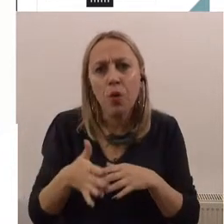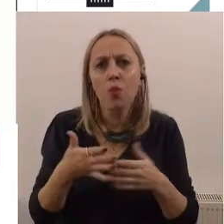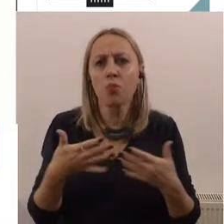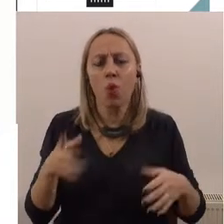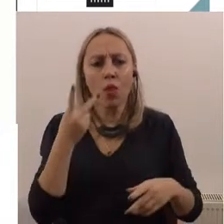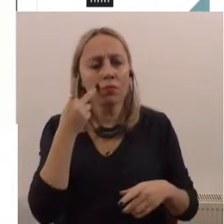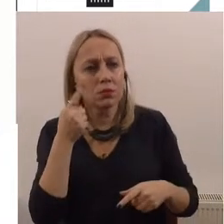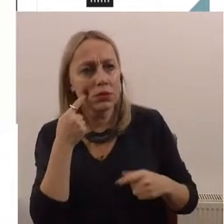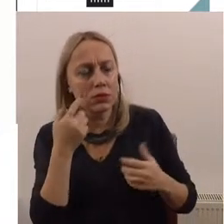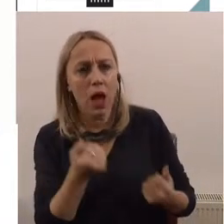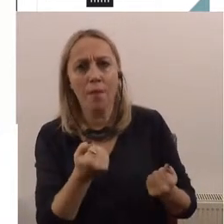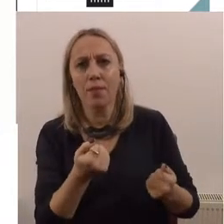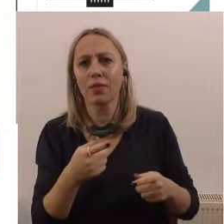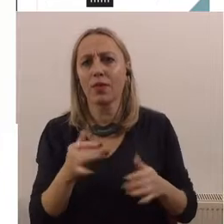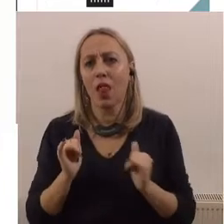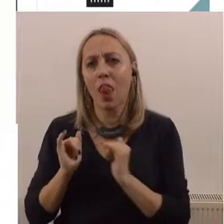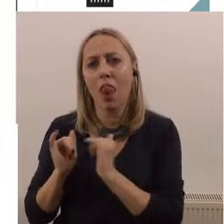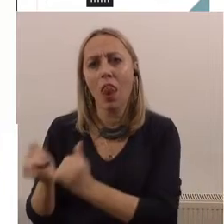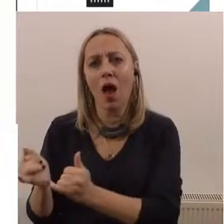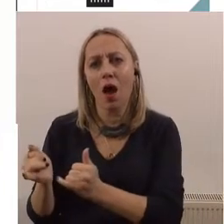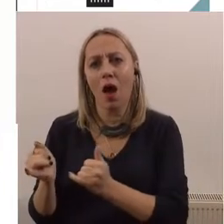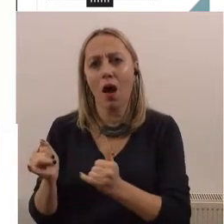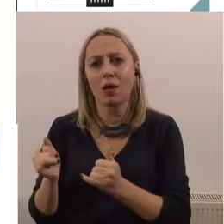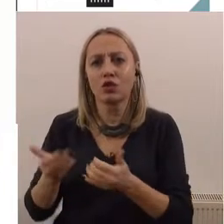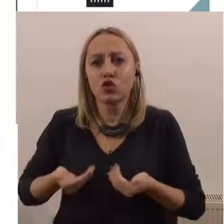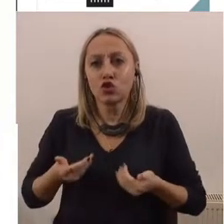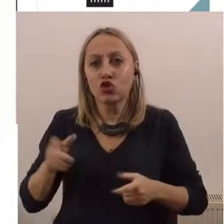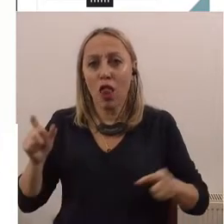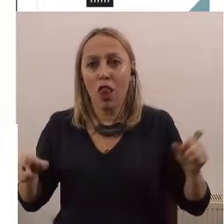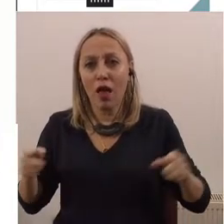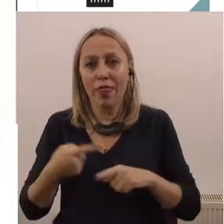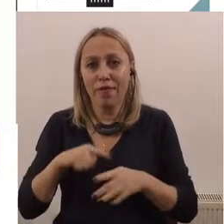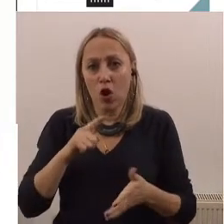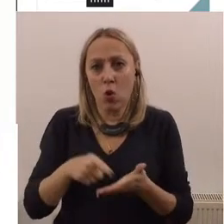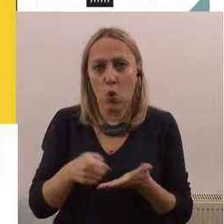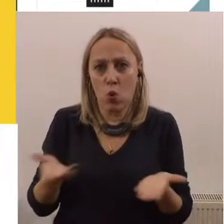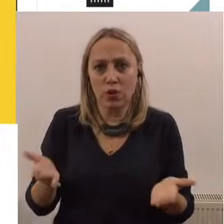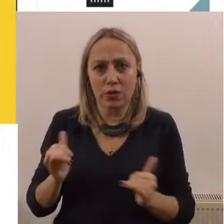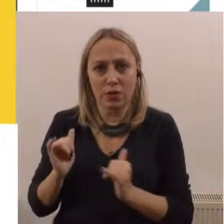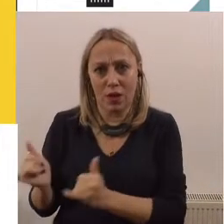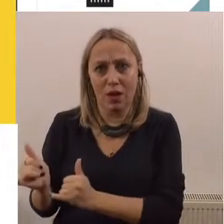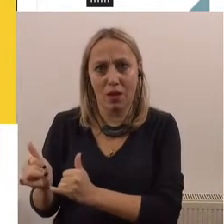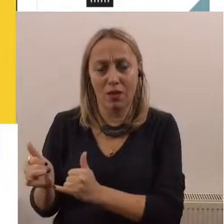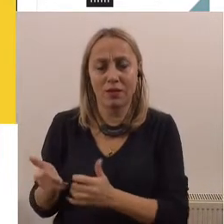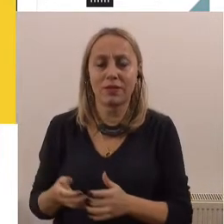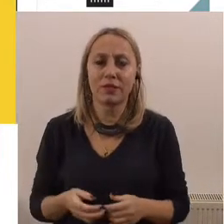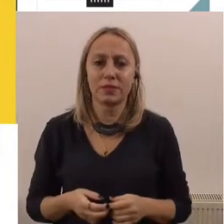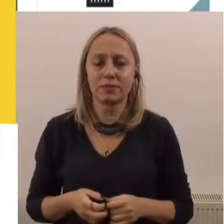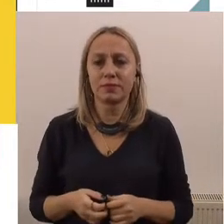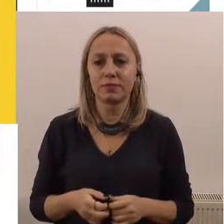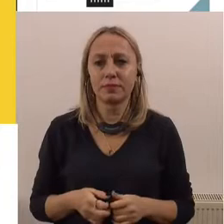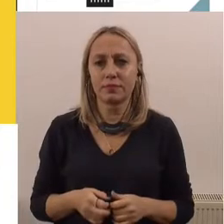for just normal Warsaw inhabitants. So